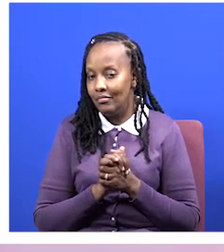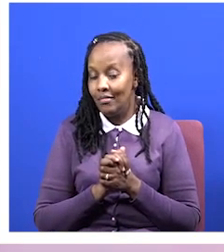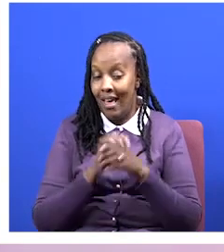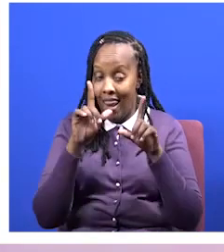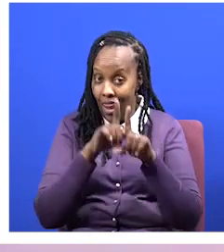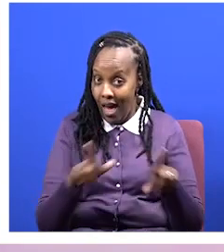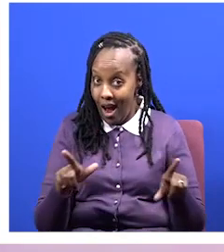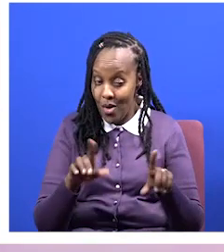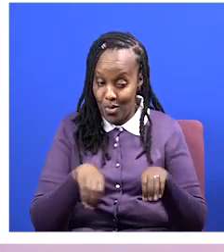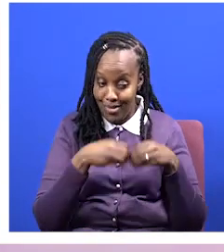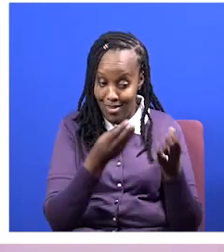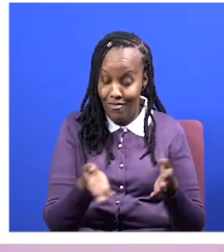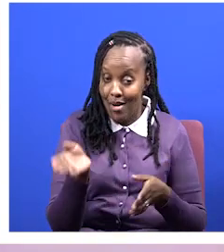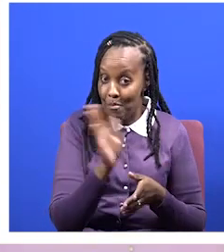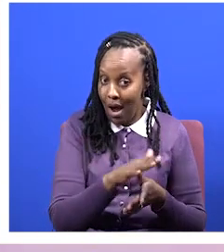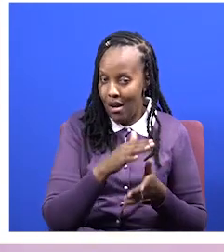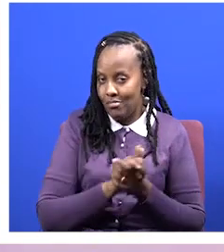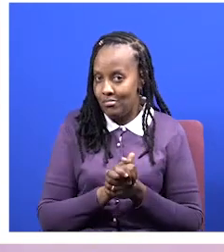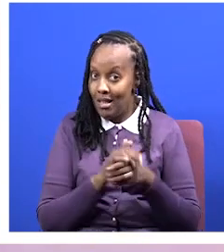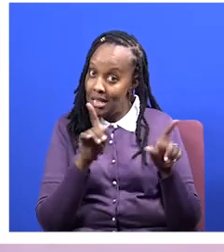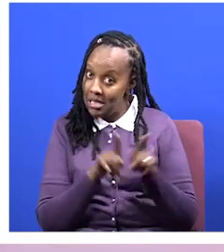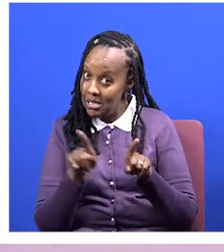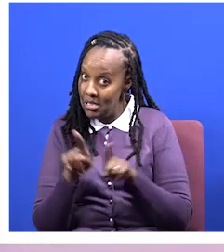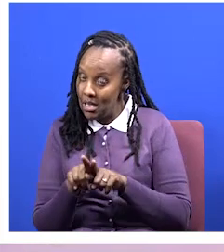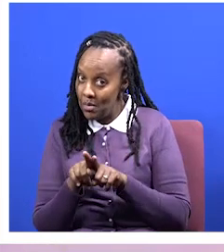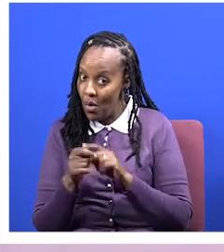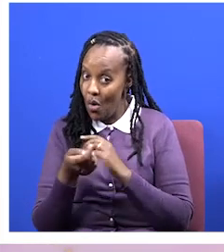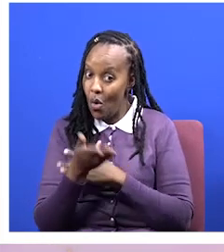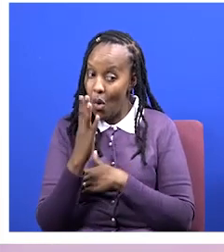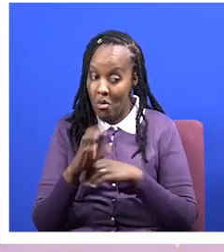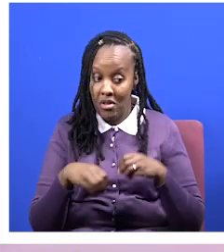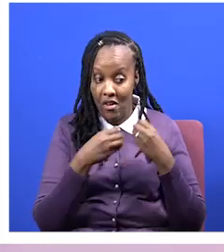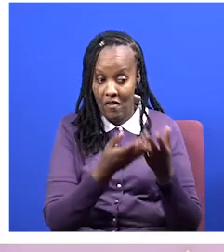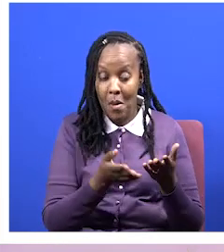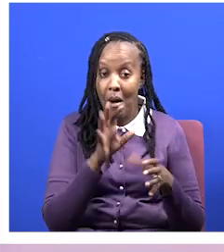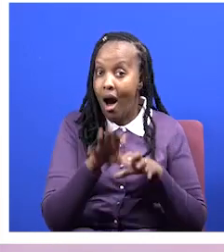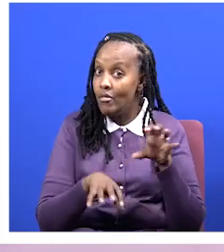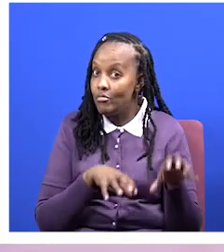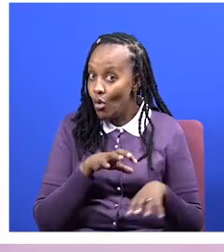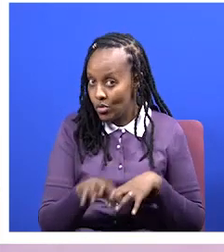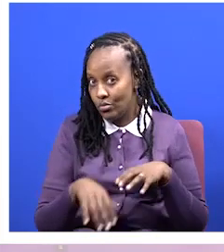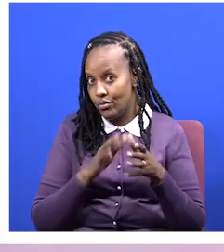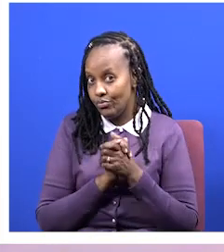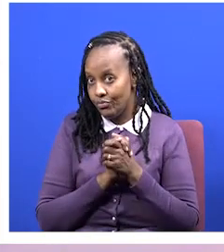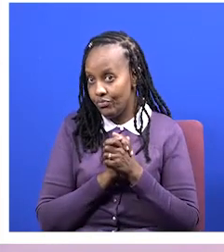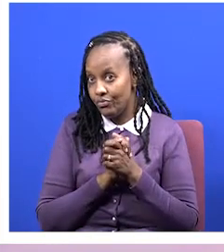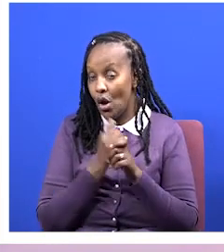returned his land, and God returned his